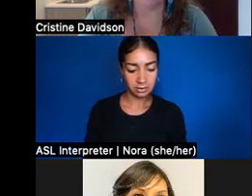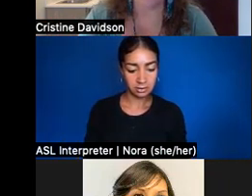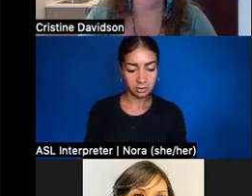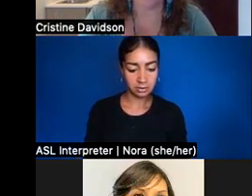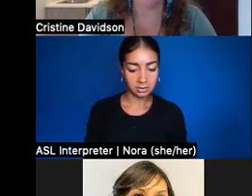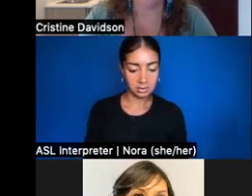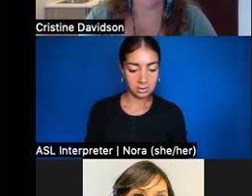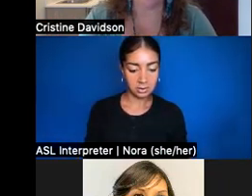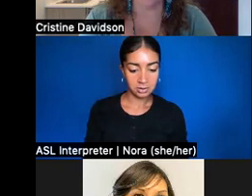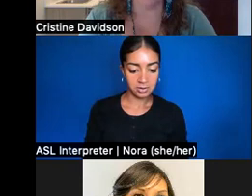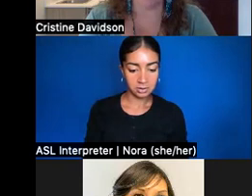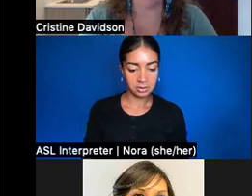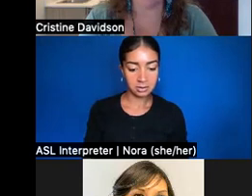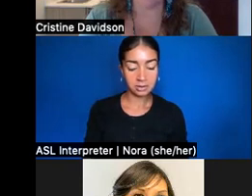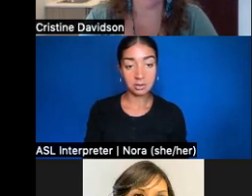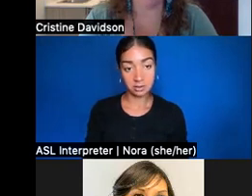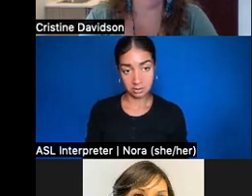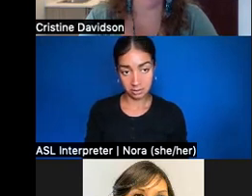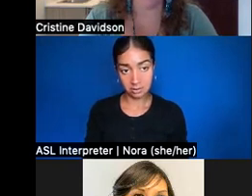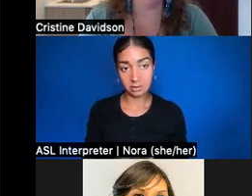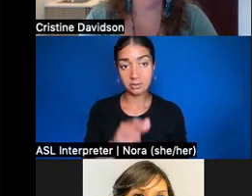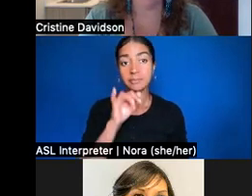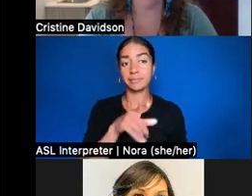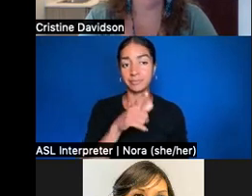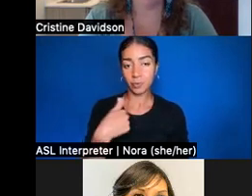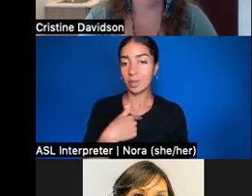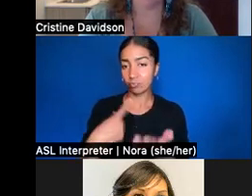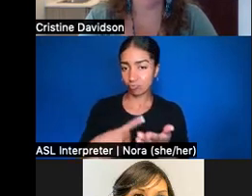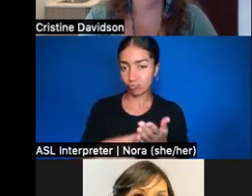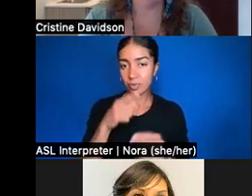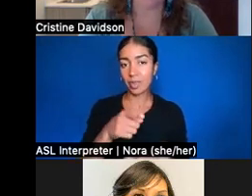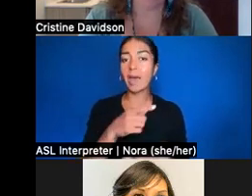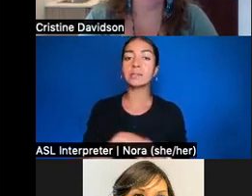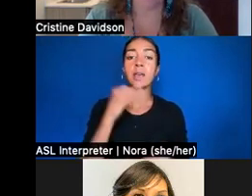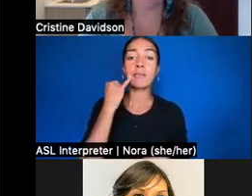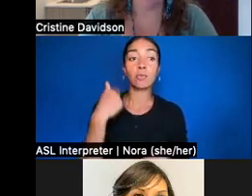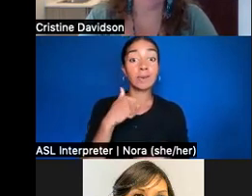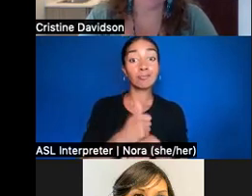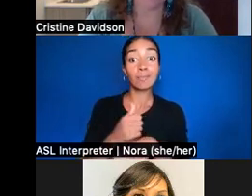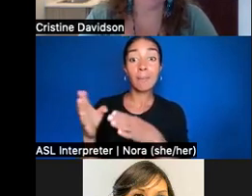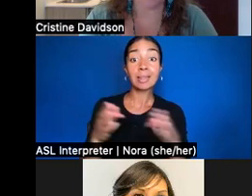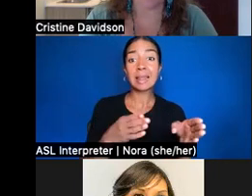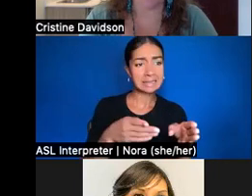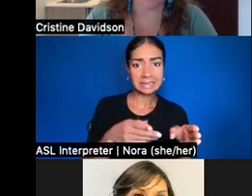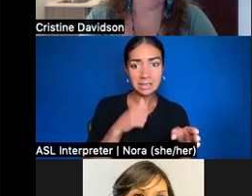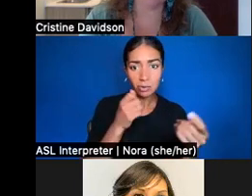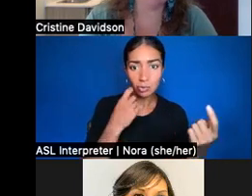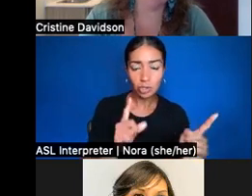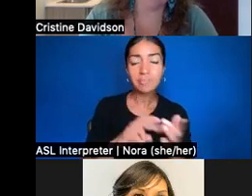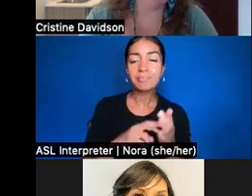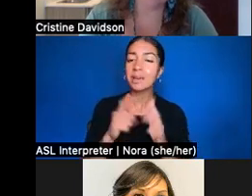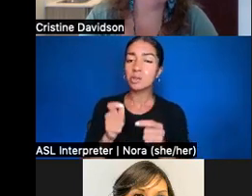Okay, we've talked about this, you know, revising our course of action, you know, if things are just not working out, if, you